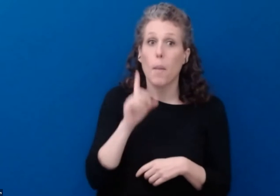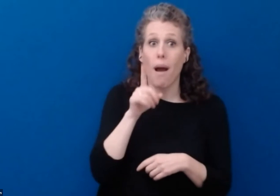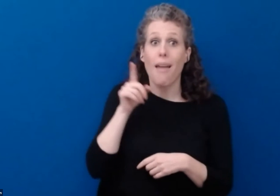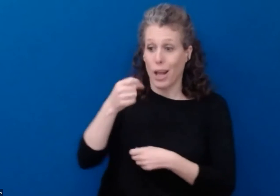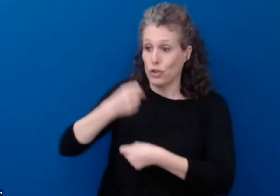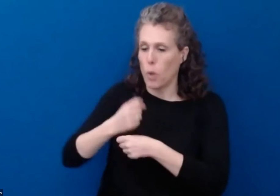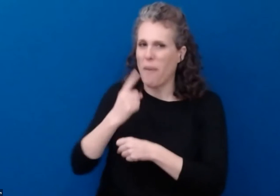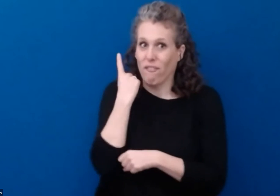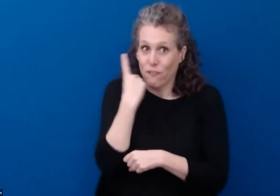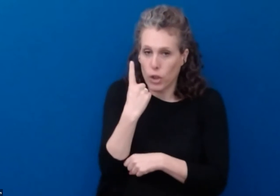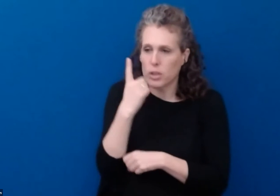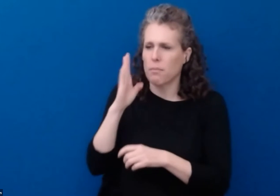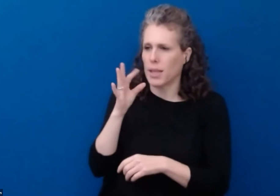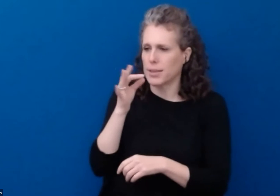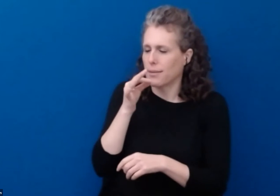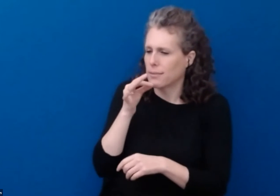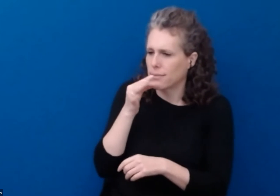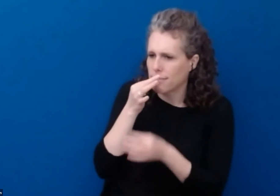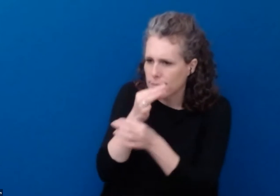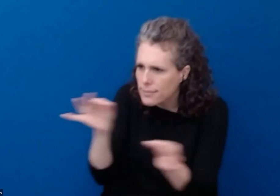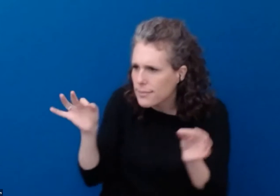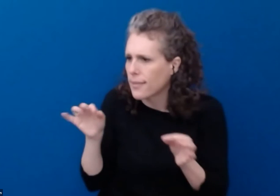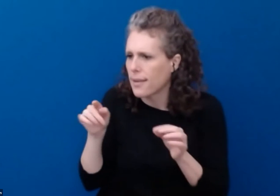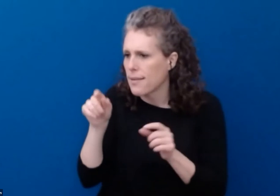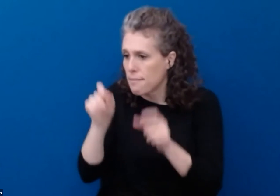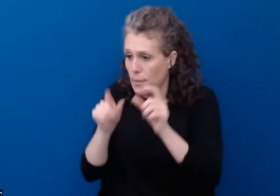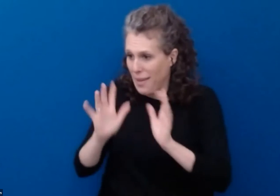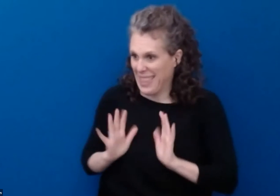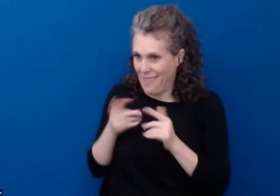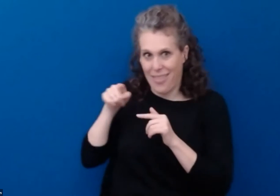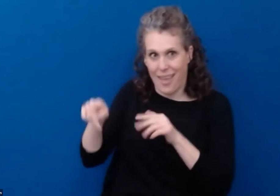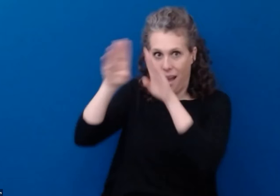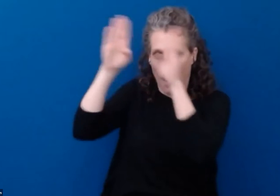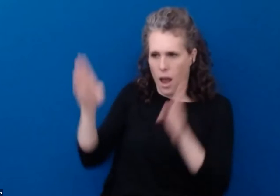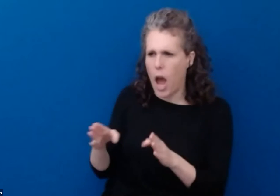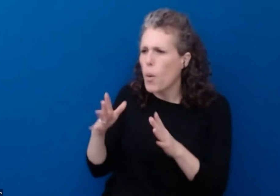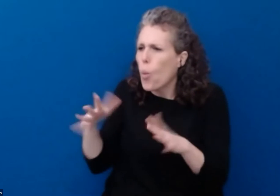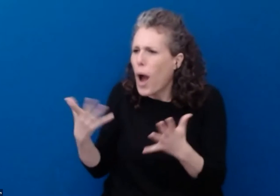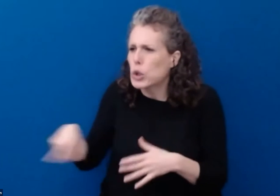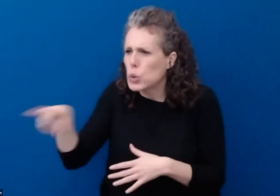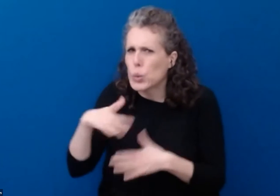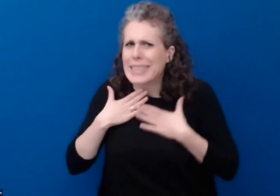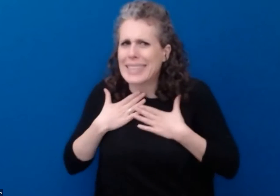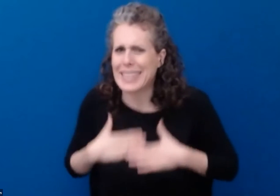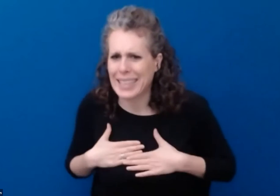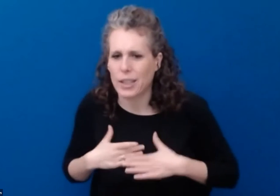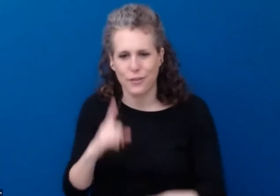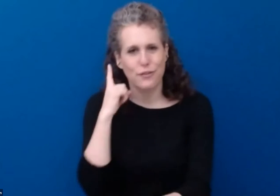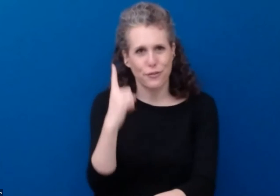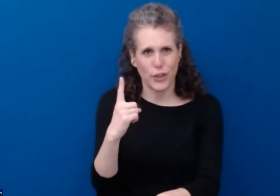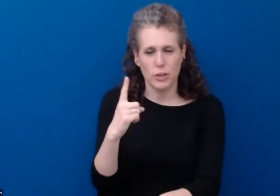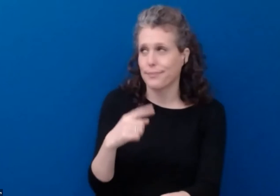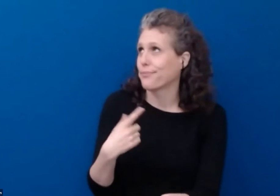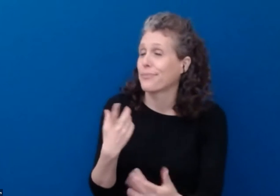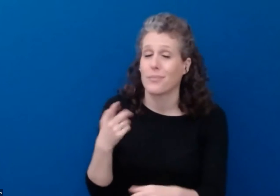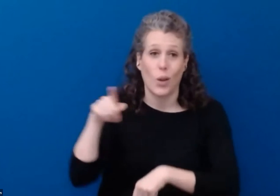that we could see with the people that were living in this home. This was, I don't even remember when